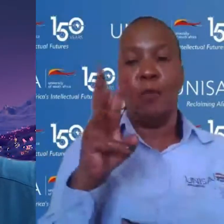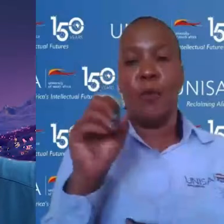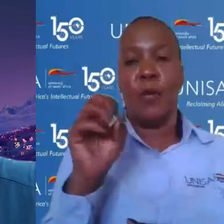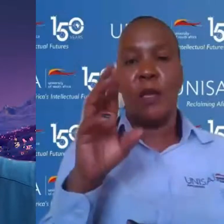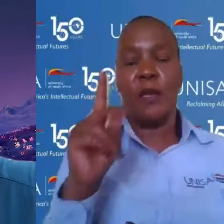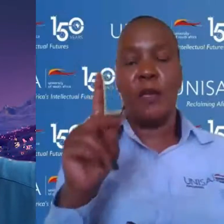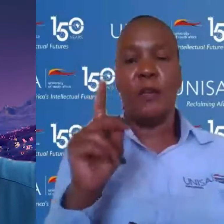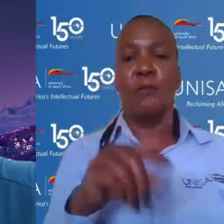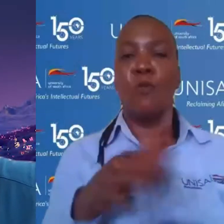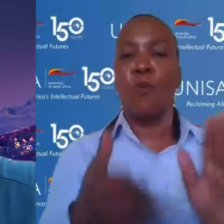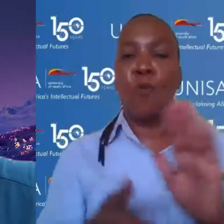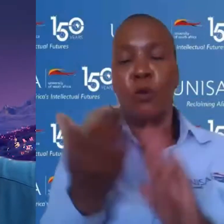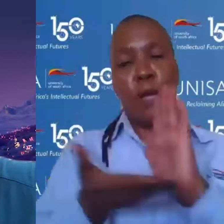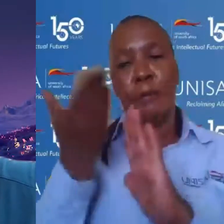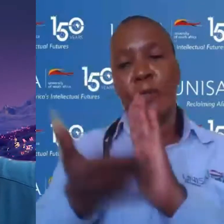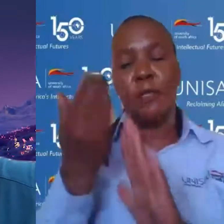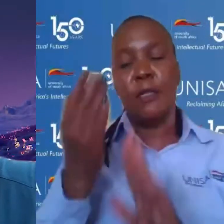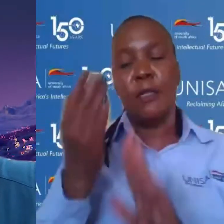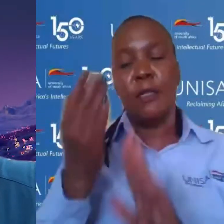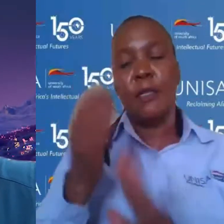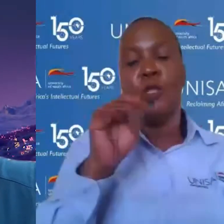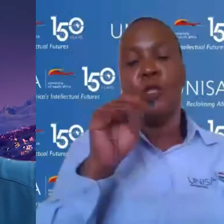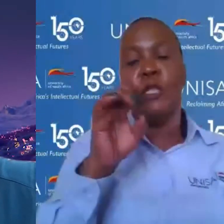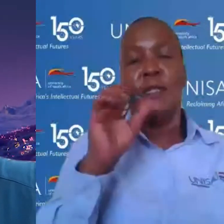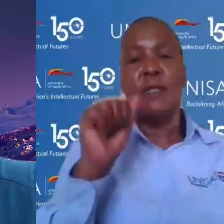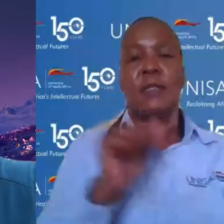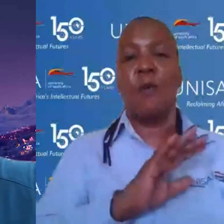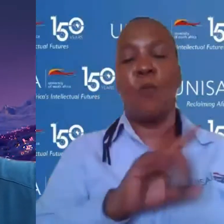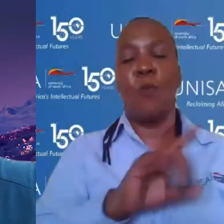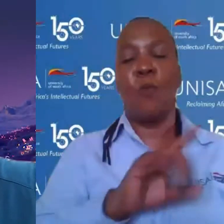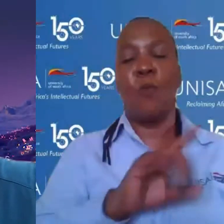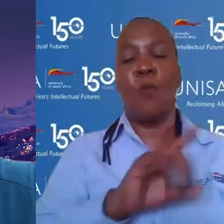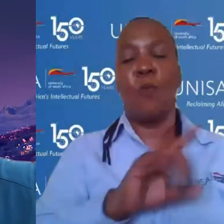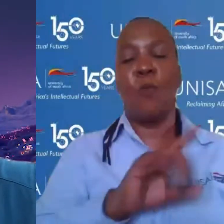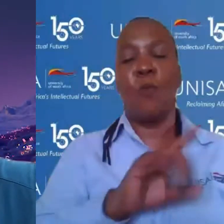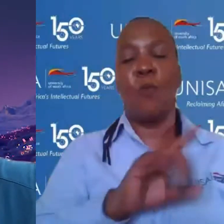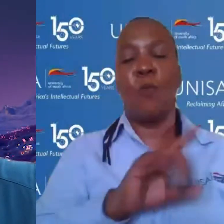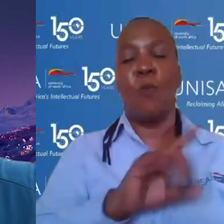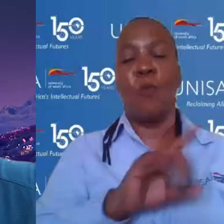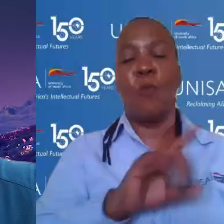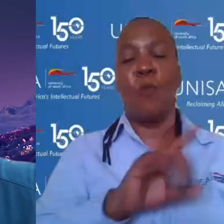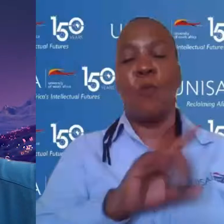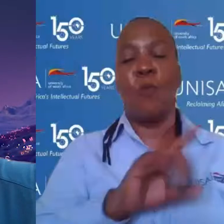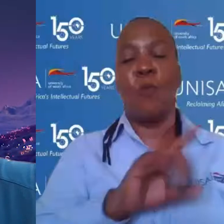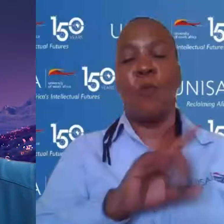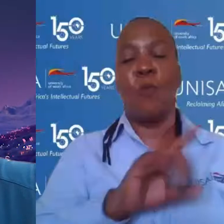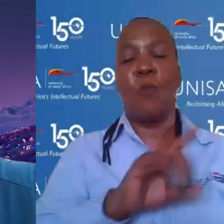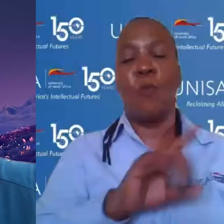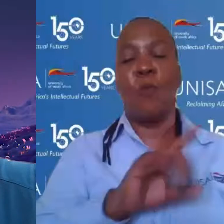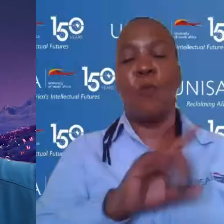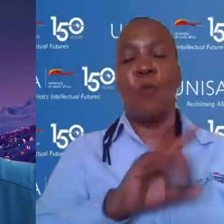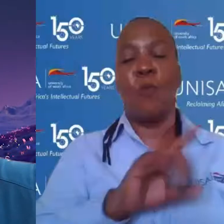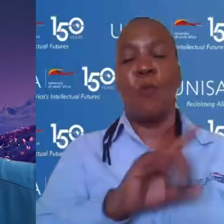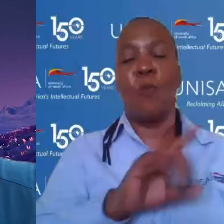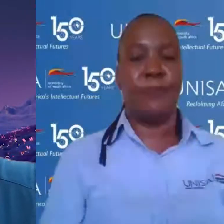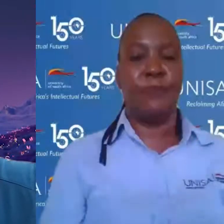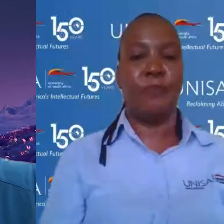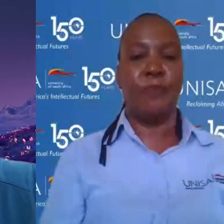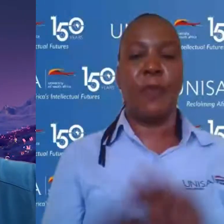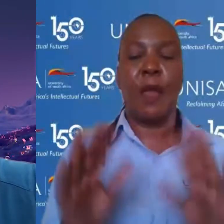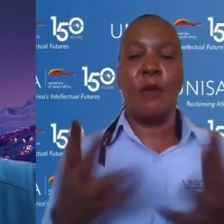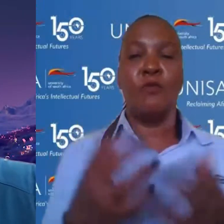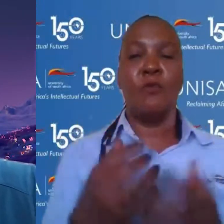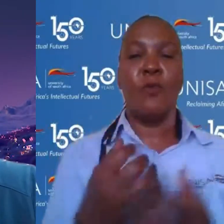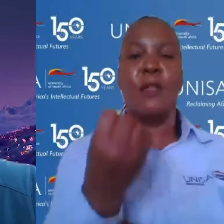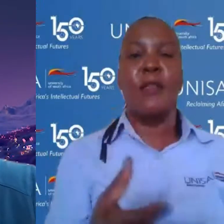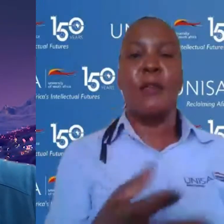your details there so that you do not miss out. All right, how do I claim My UNISA logins?